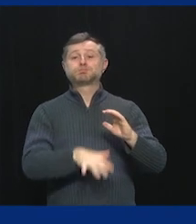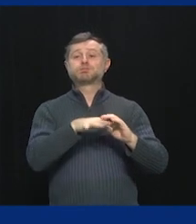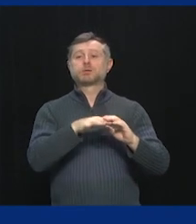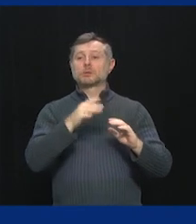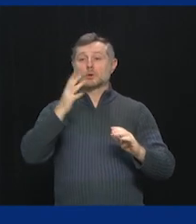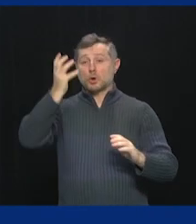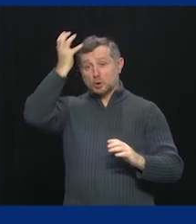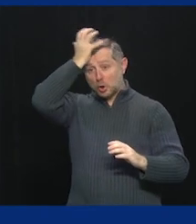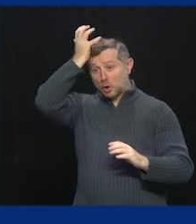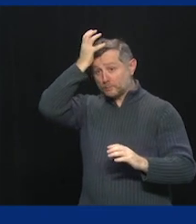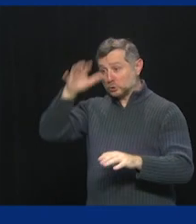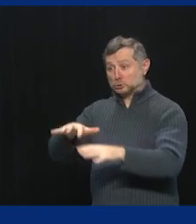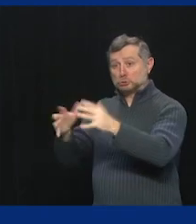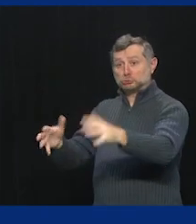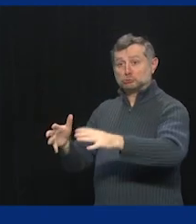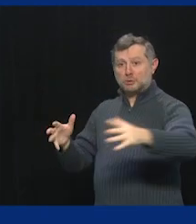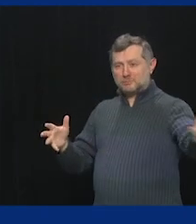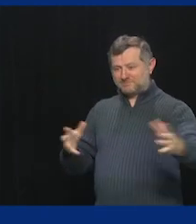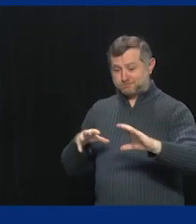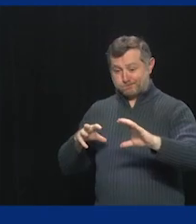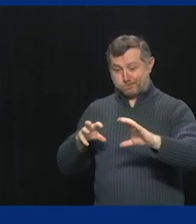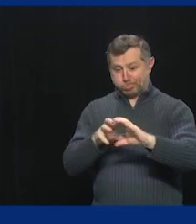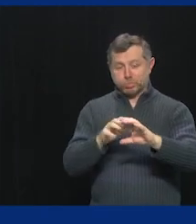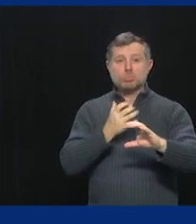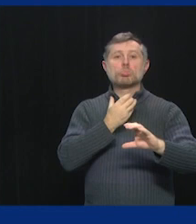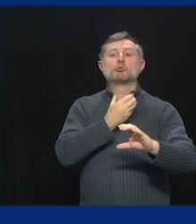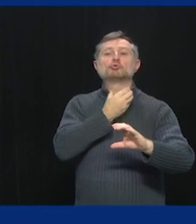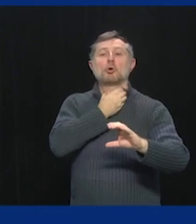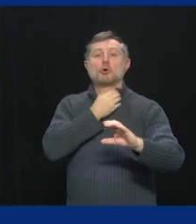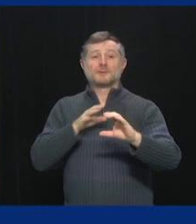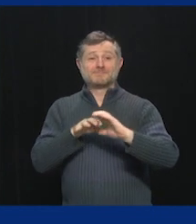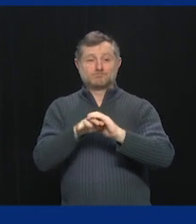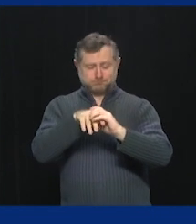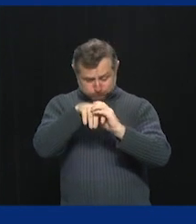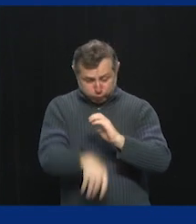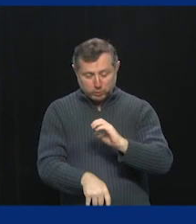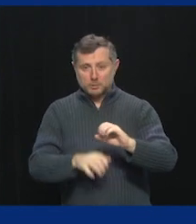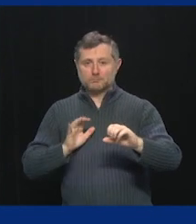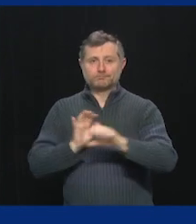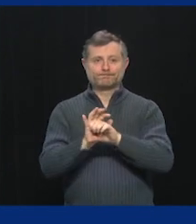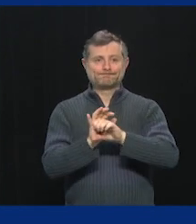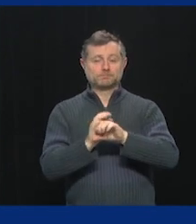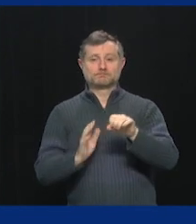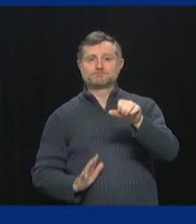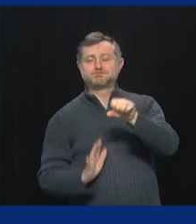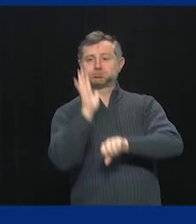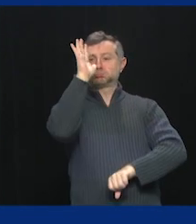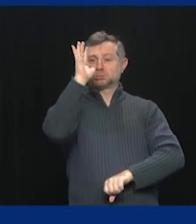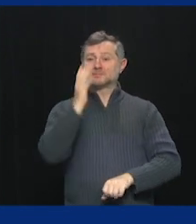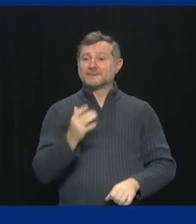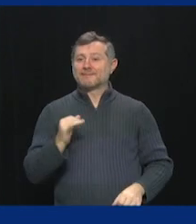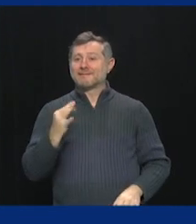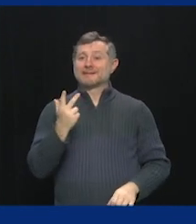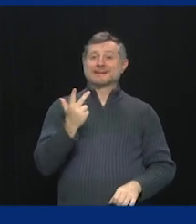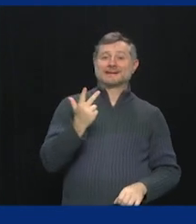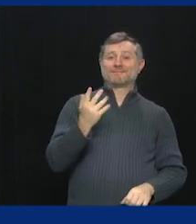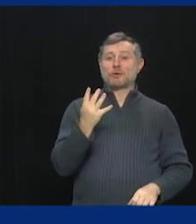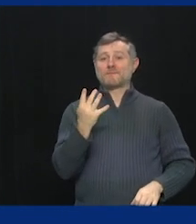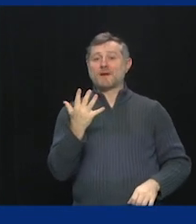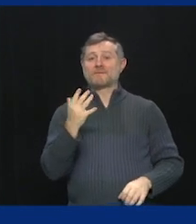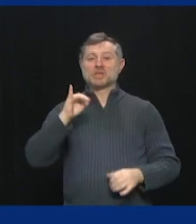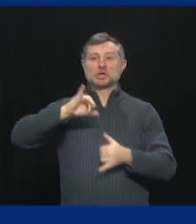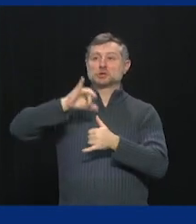accumulated and clogging the drains. And maybe they're never going to be able to handle this volume very well if it goes to 3 inches to 5 inches. But let's